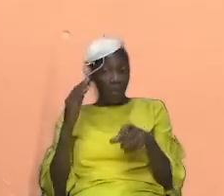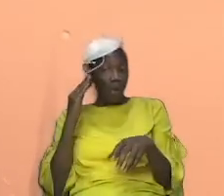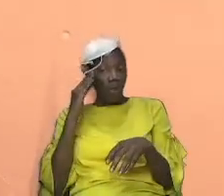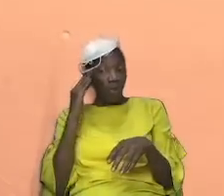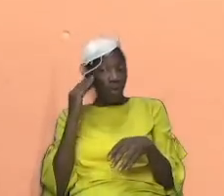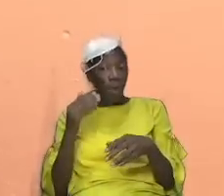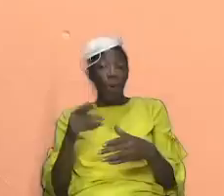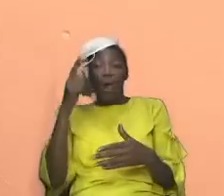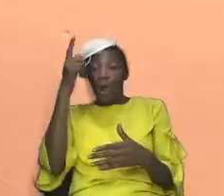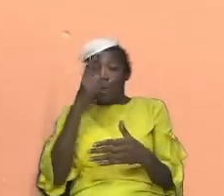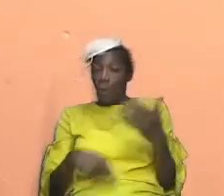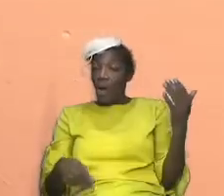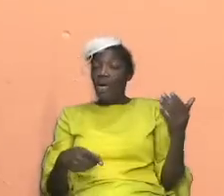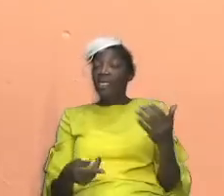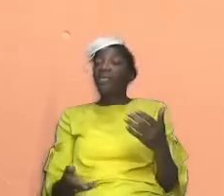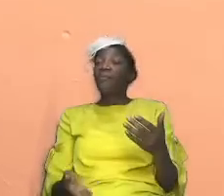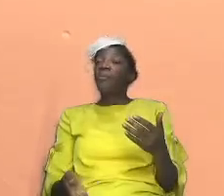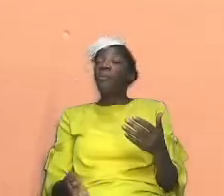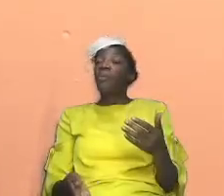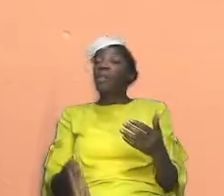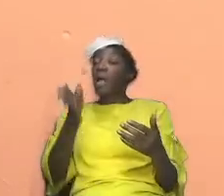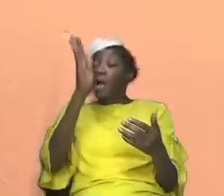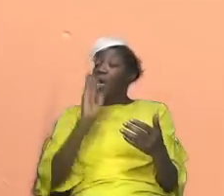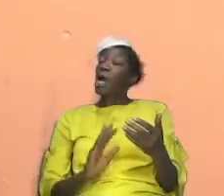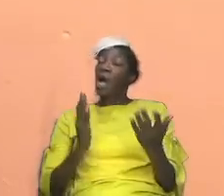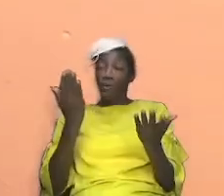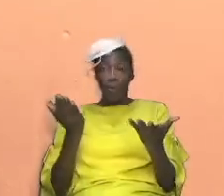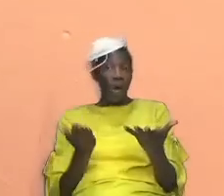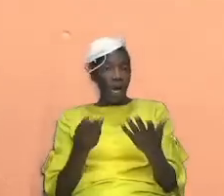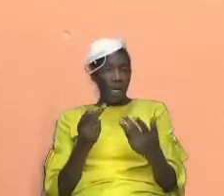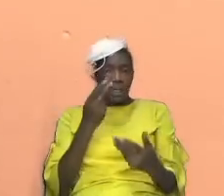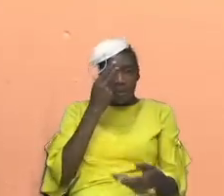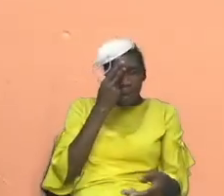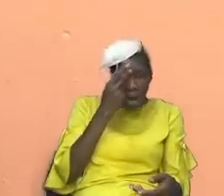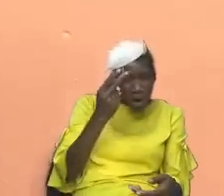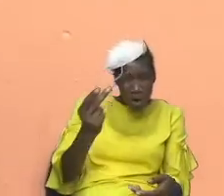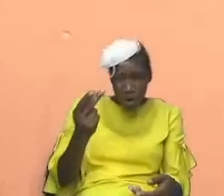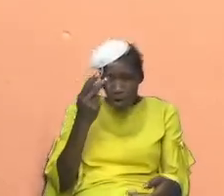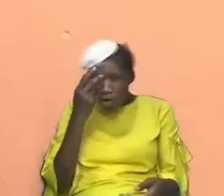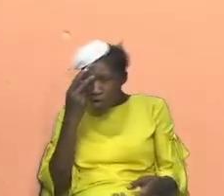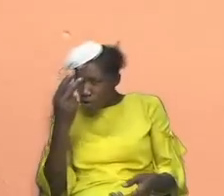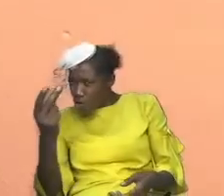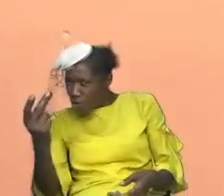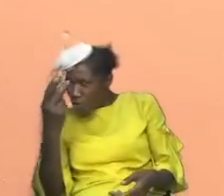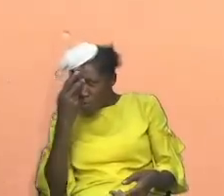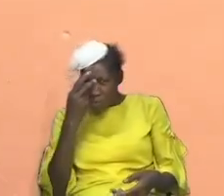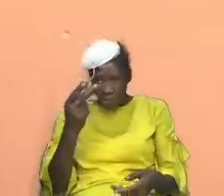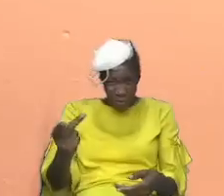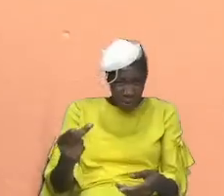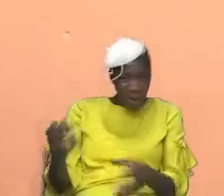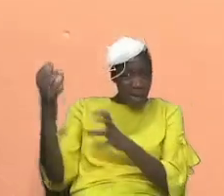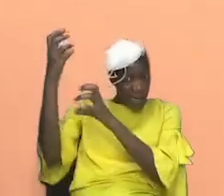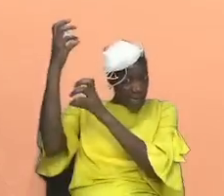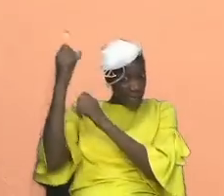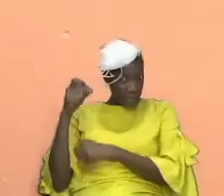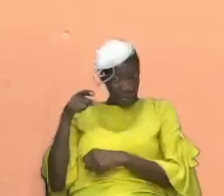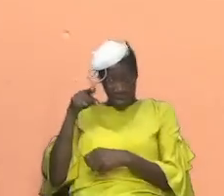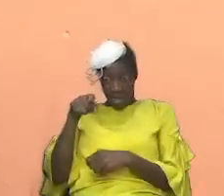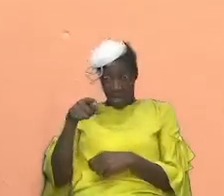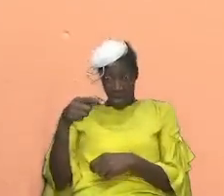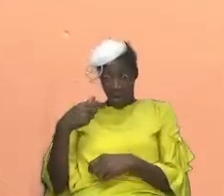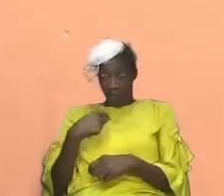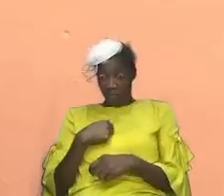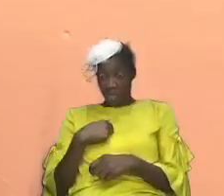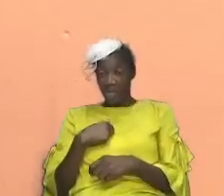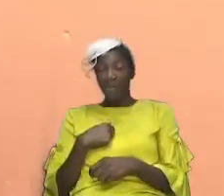He wants, what it is that He's looking for, what it is that He's expecting of us. The absence of that